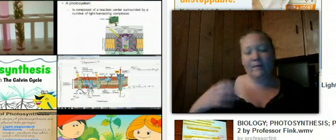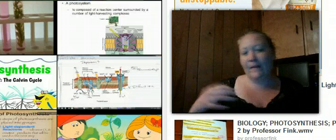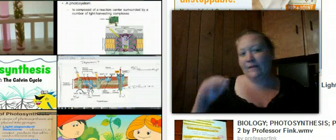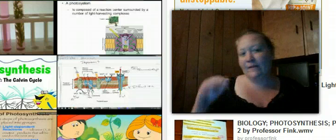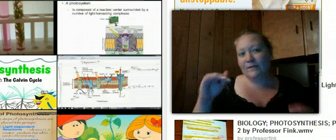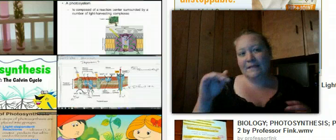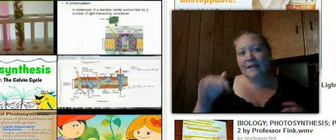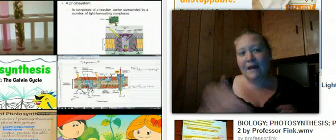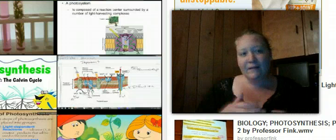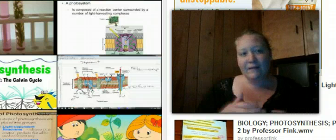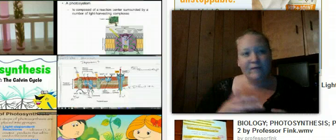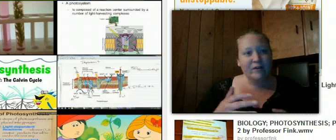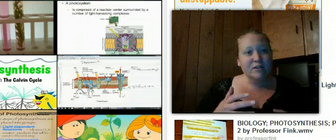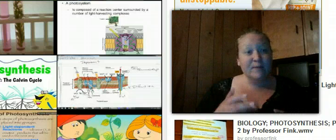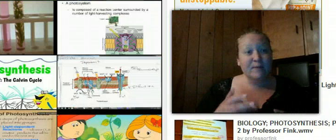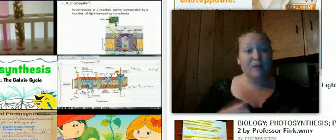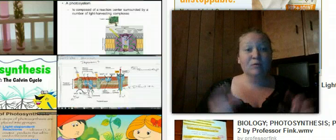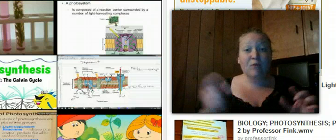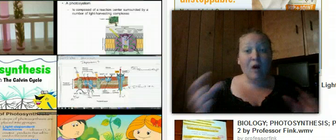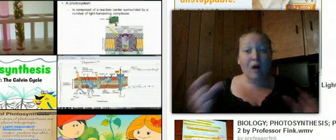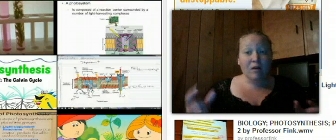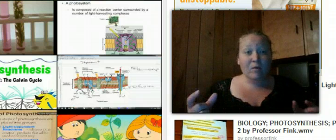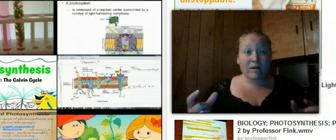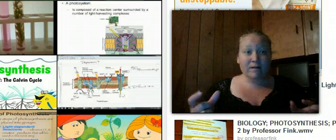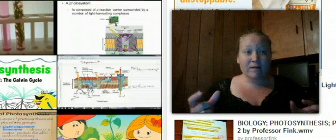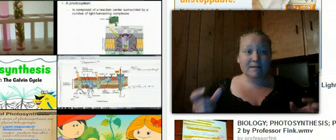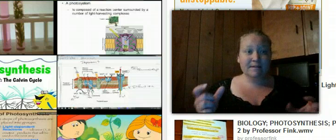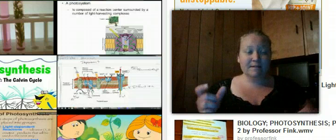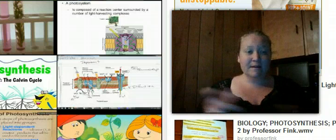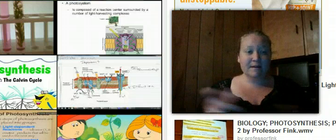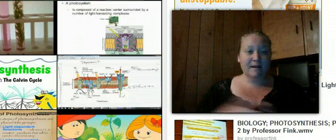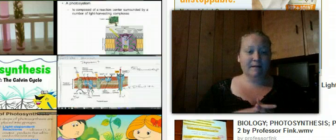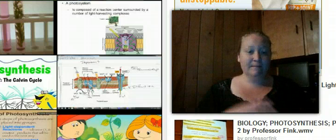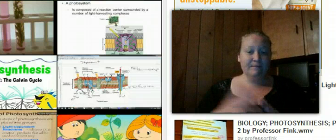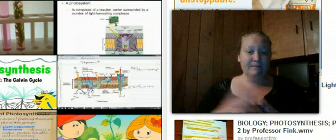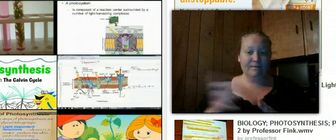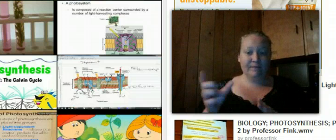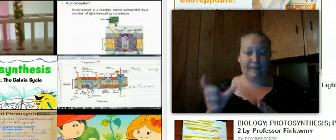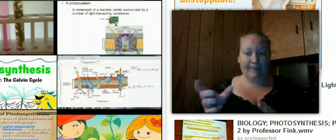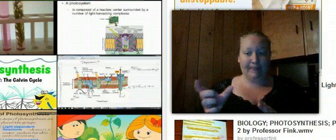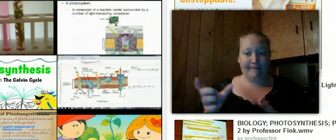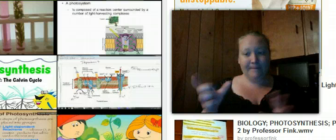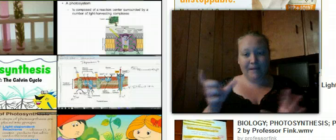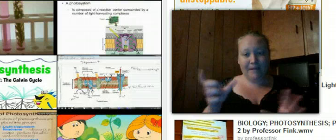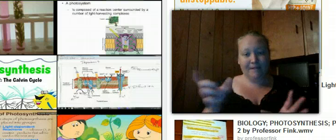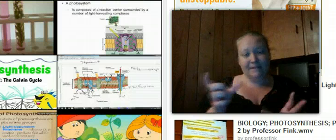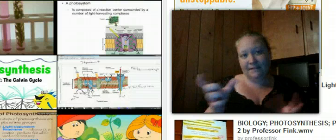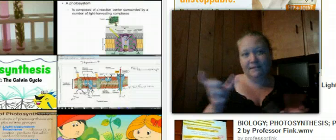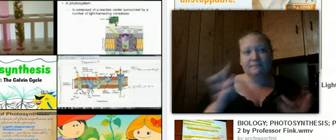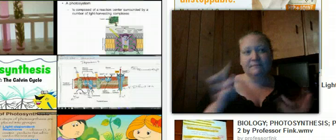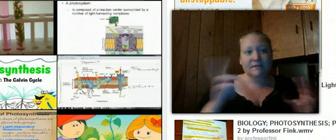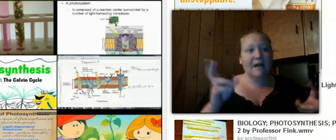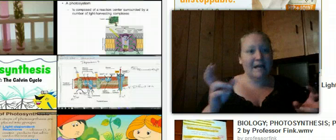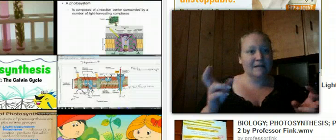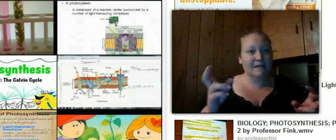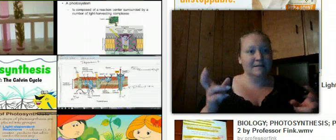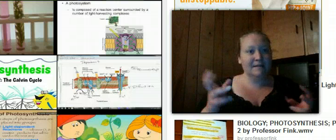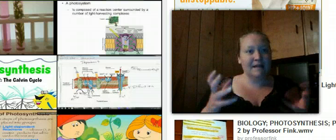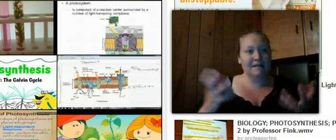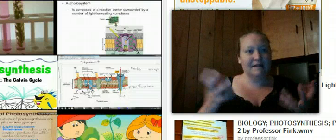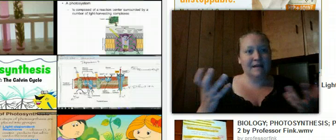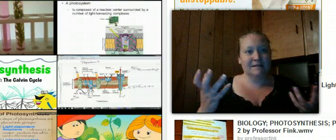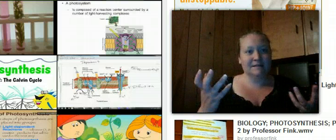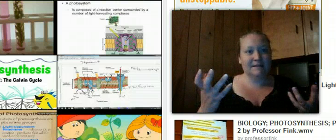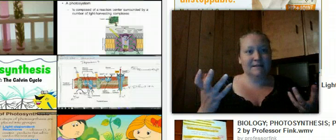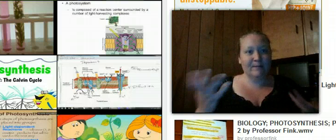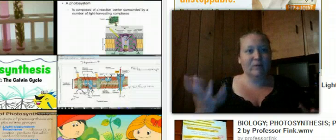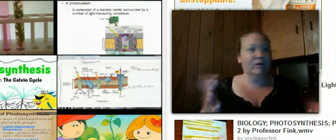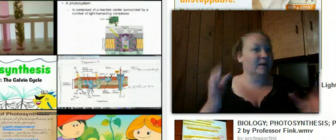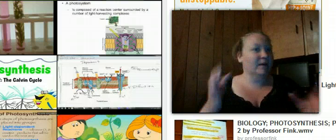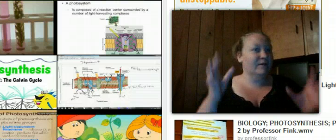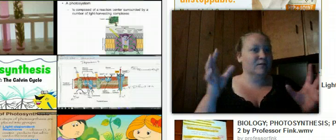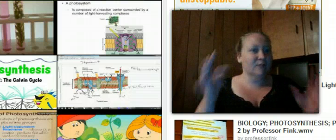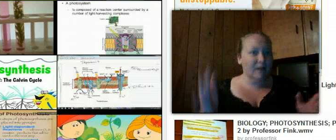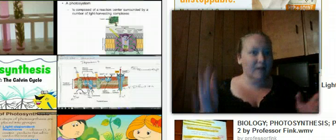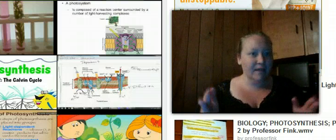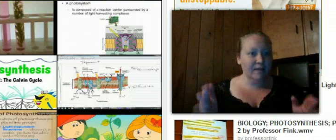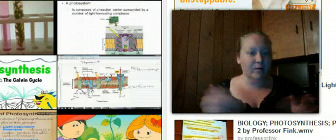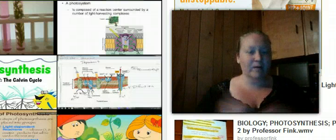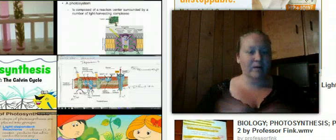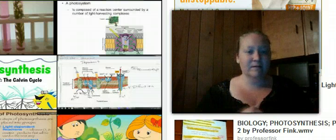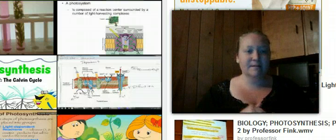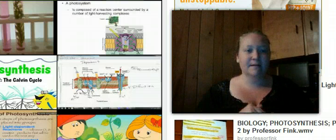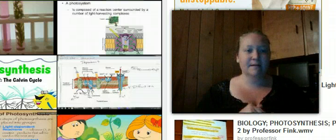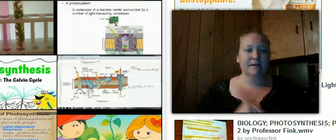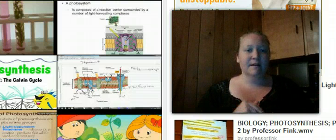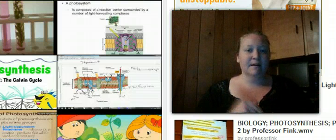this all in my mind, there was a lot of finger-spelled long words, because it's science, and that's typical. We're gonna have those